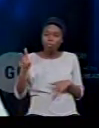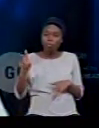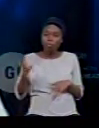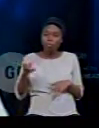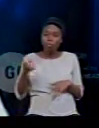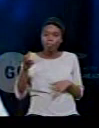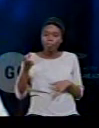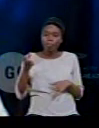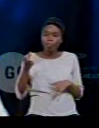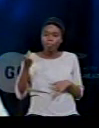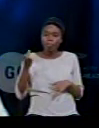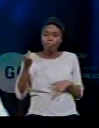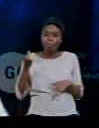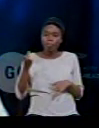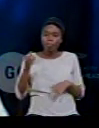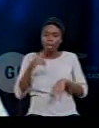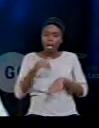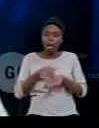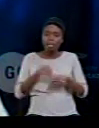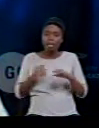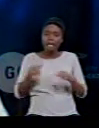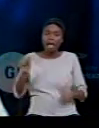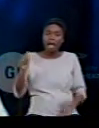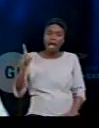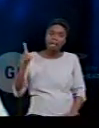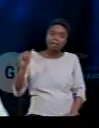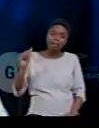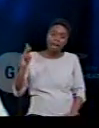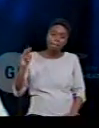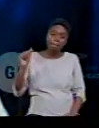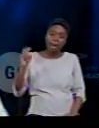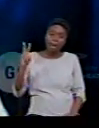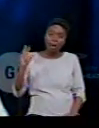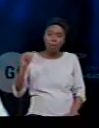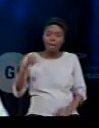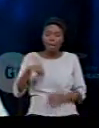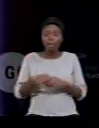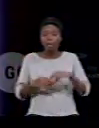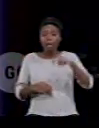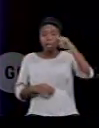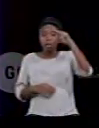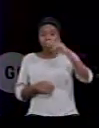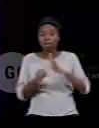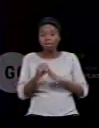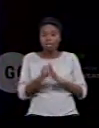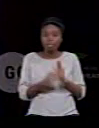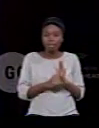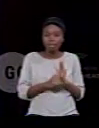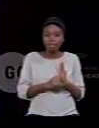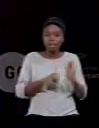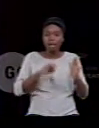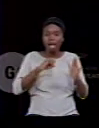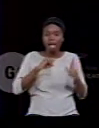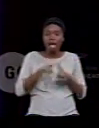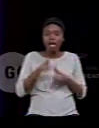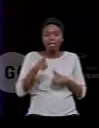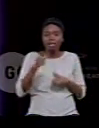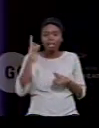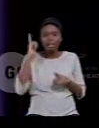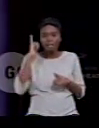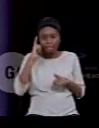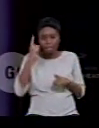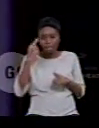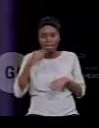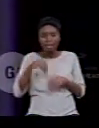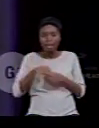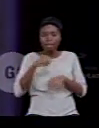2022, there at Adamawa in the northern state, as I listed in the time of prayer,